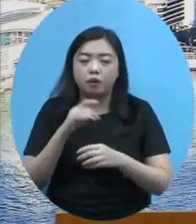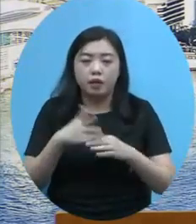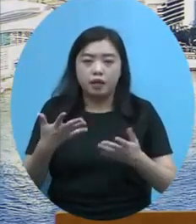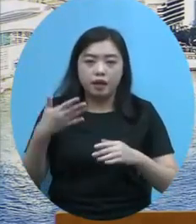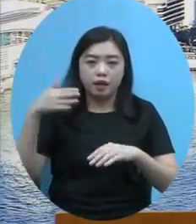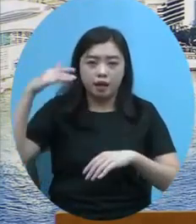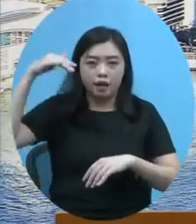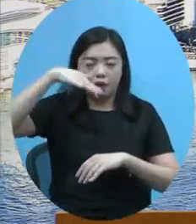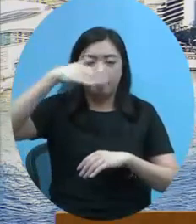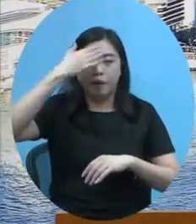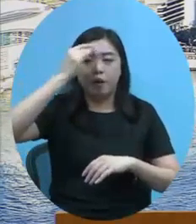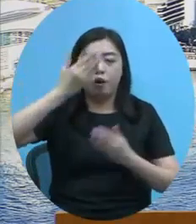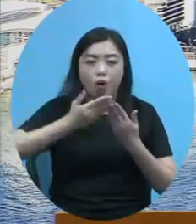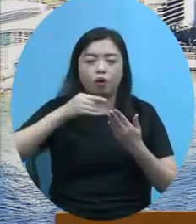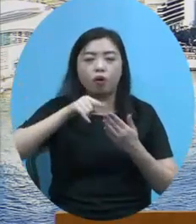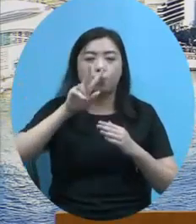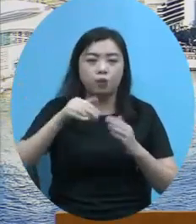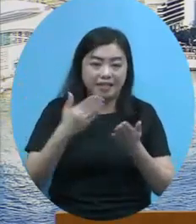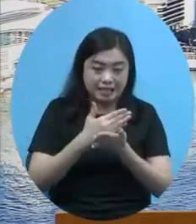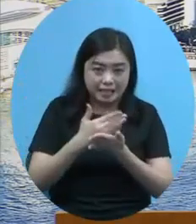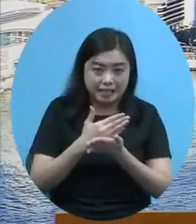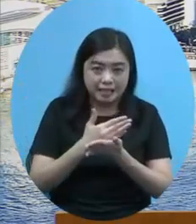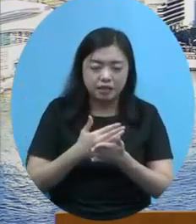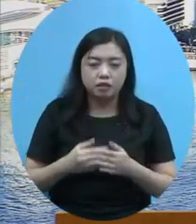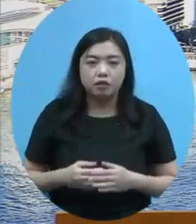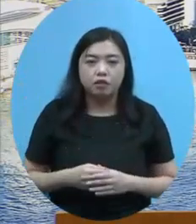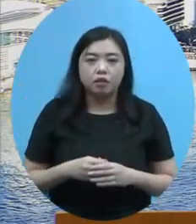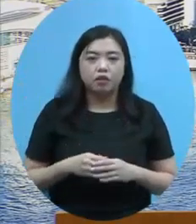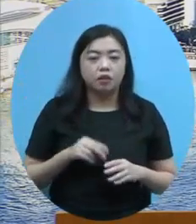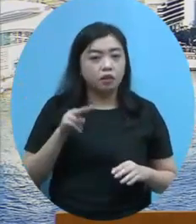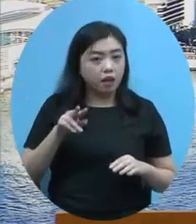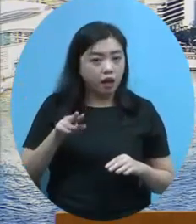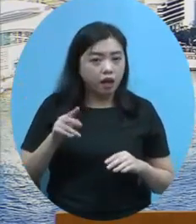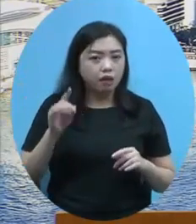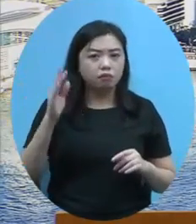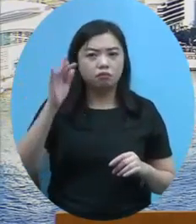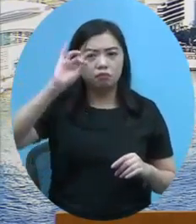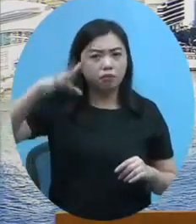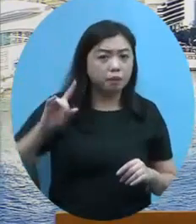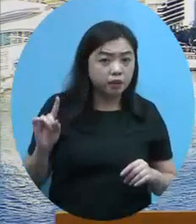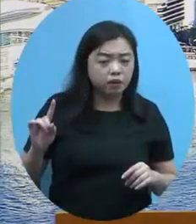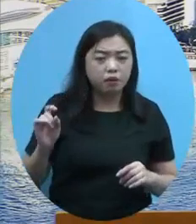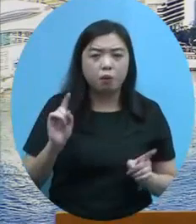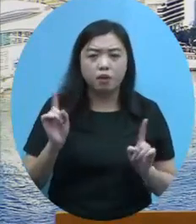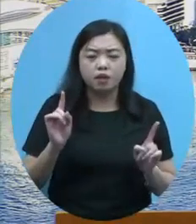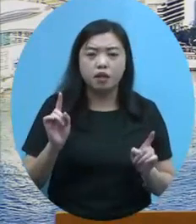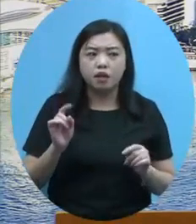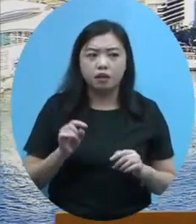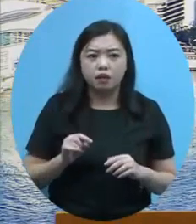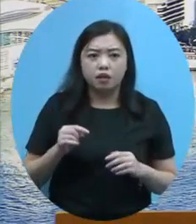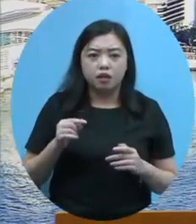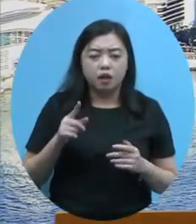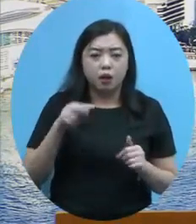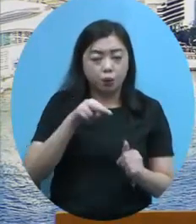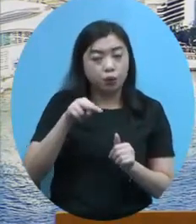to identify these outbreaks and also implement some control measures. For example, compulsory testing, so as to